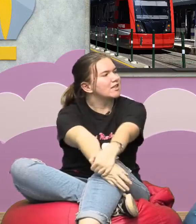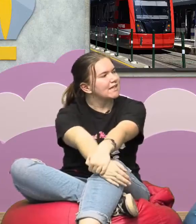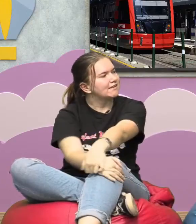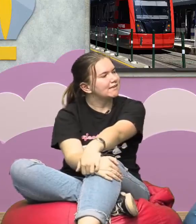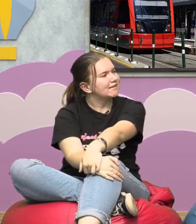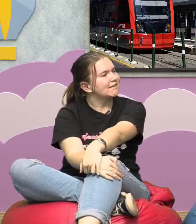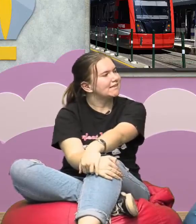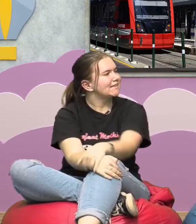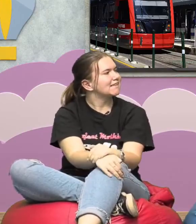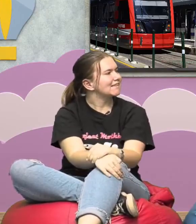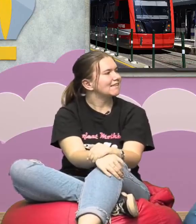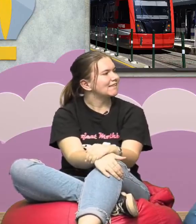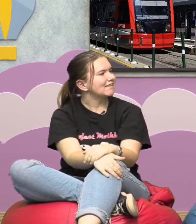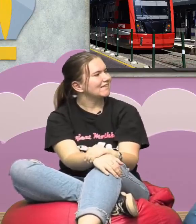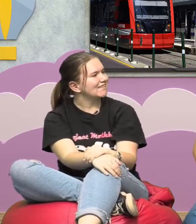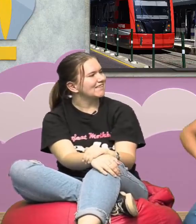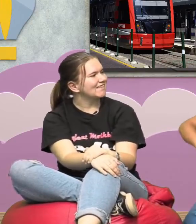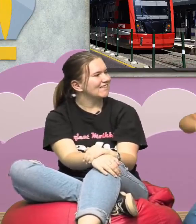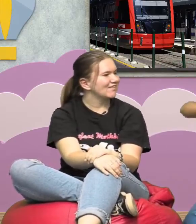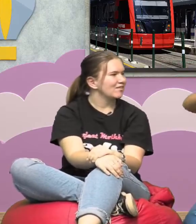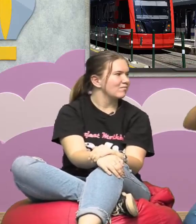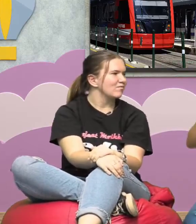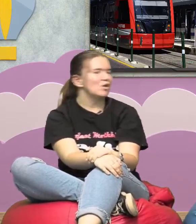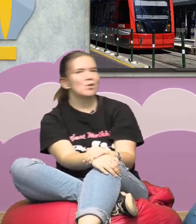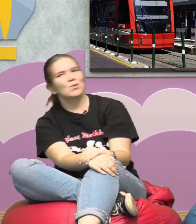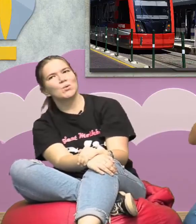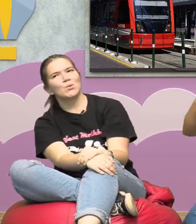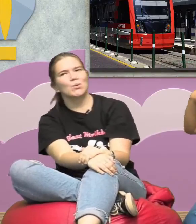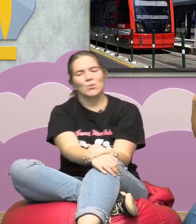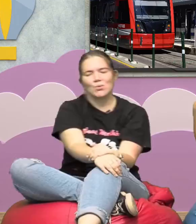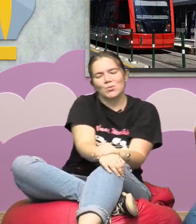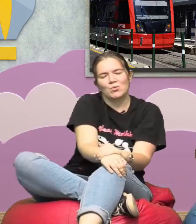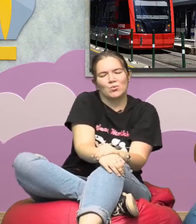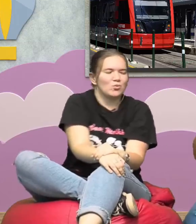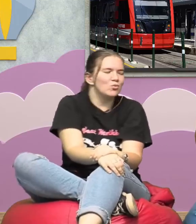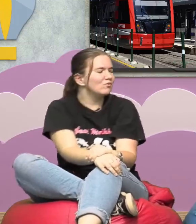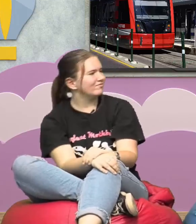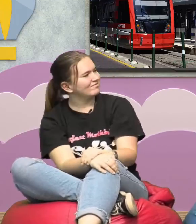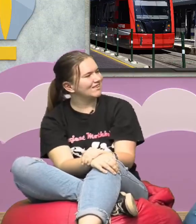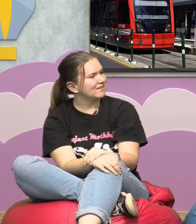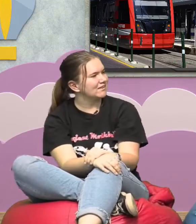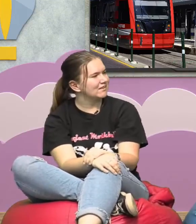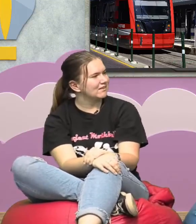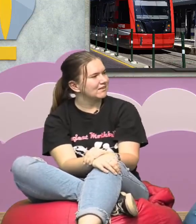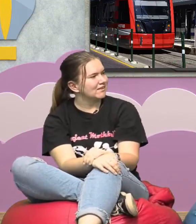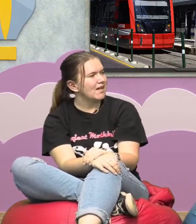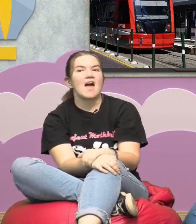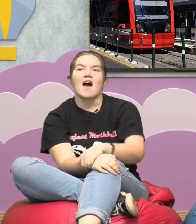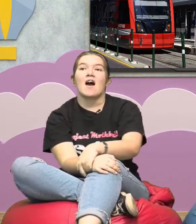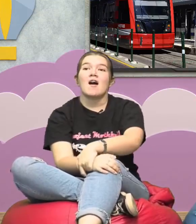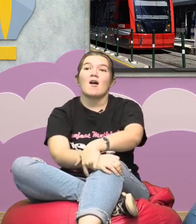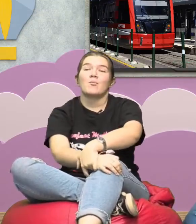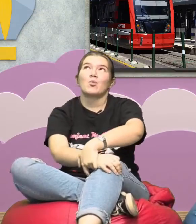activity for the day. Oh, it's time for us to have some fun. And what does our active activity